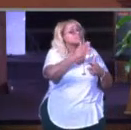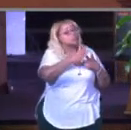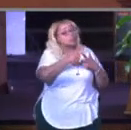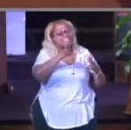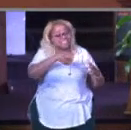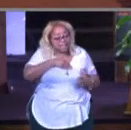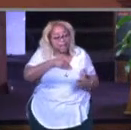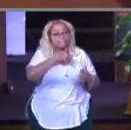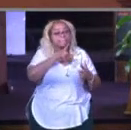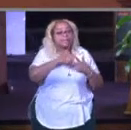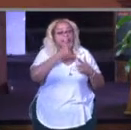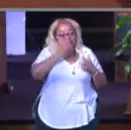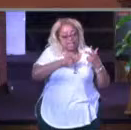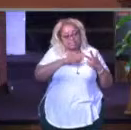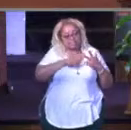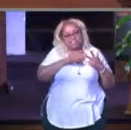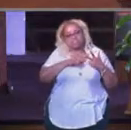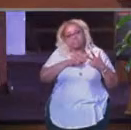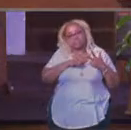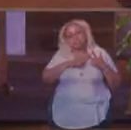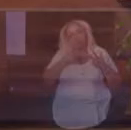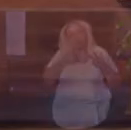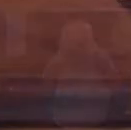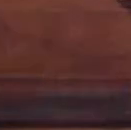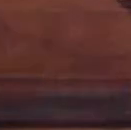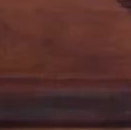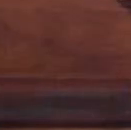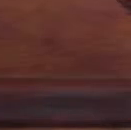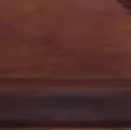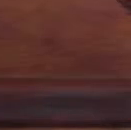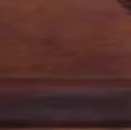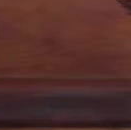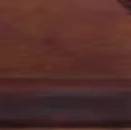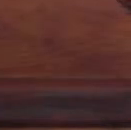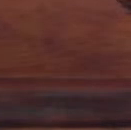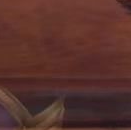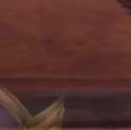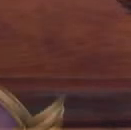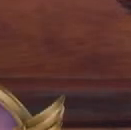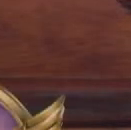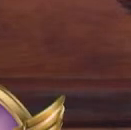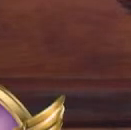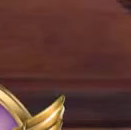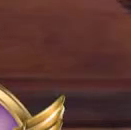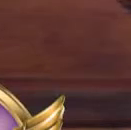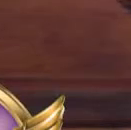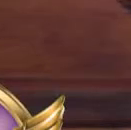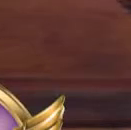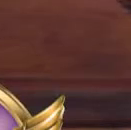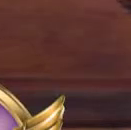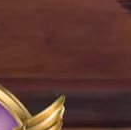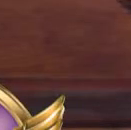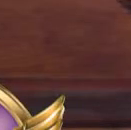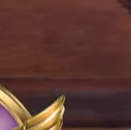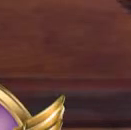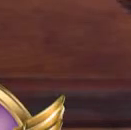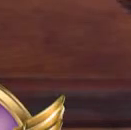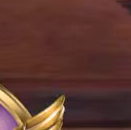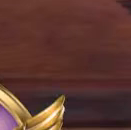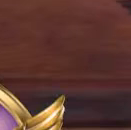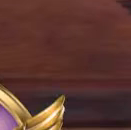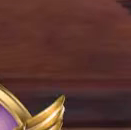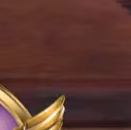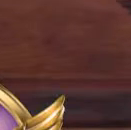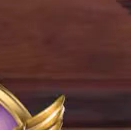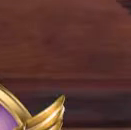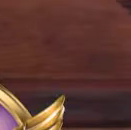We accept. Last one, we submit. We must submit to the Holy Spirit. Accept the